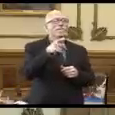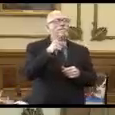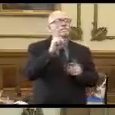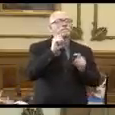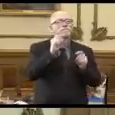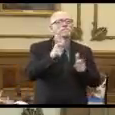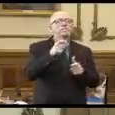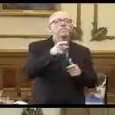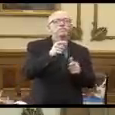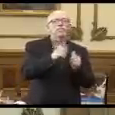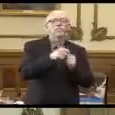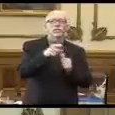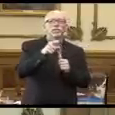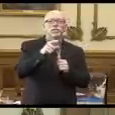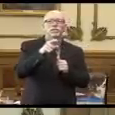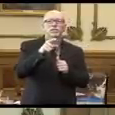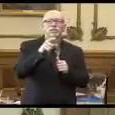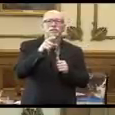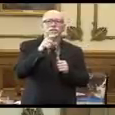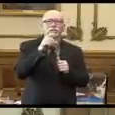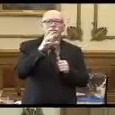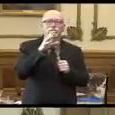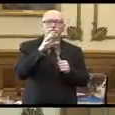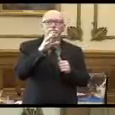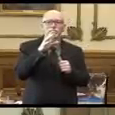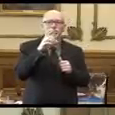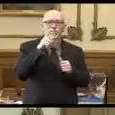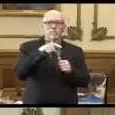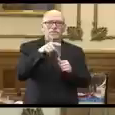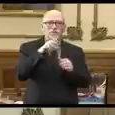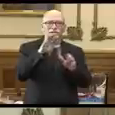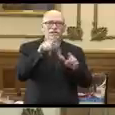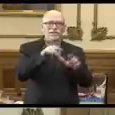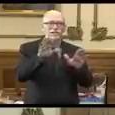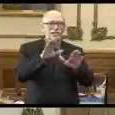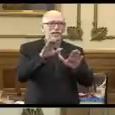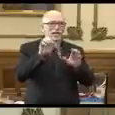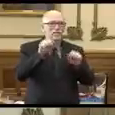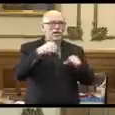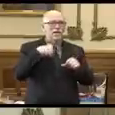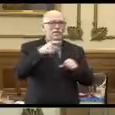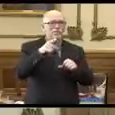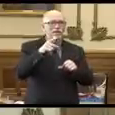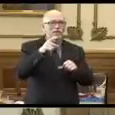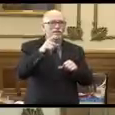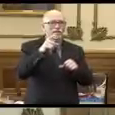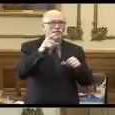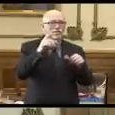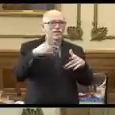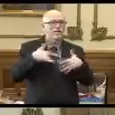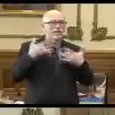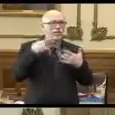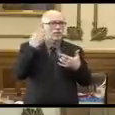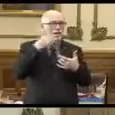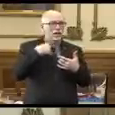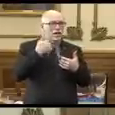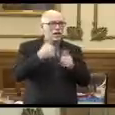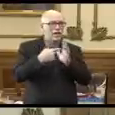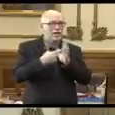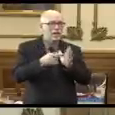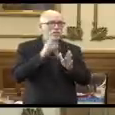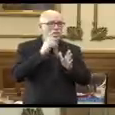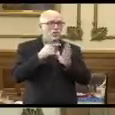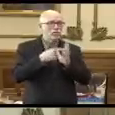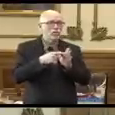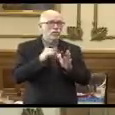quick, with stage 3 potentially on tap for Sunday, I just wanted to check to see if there were any indicators that would